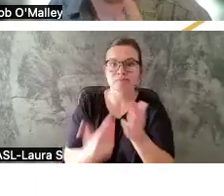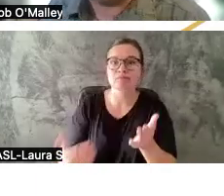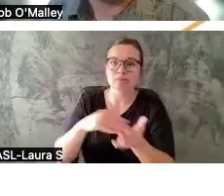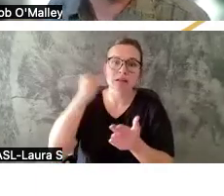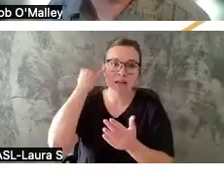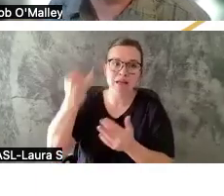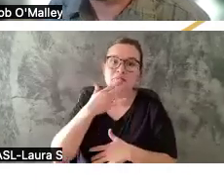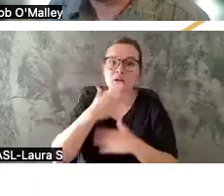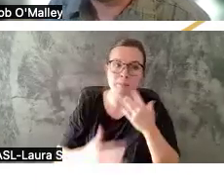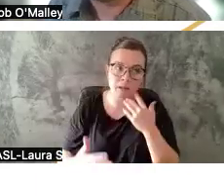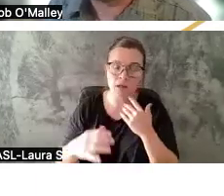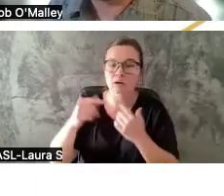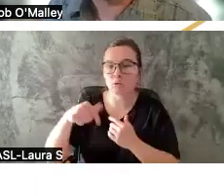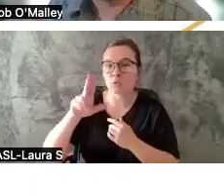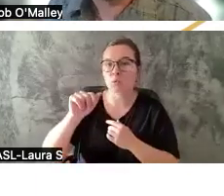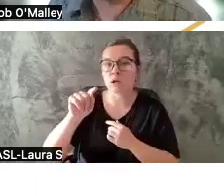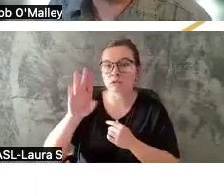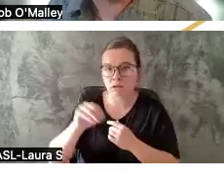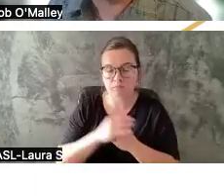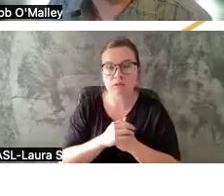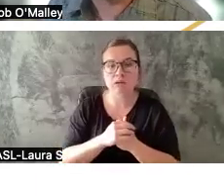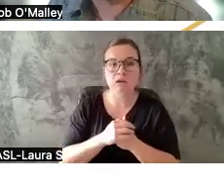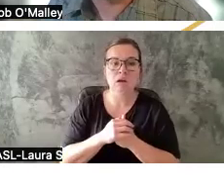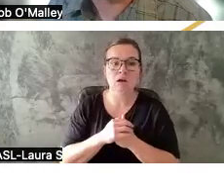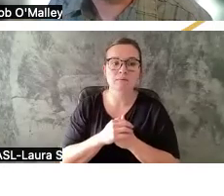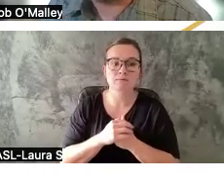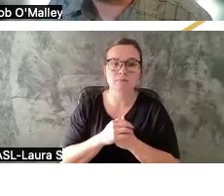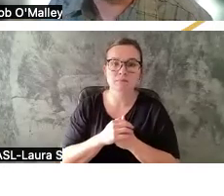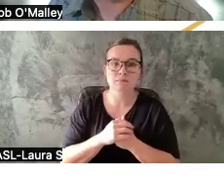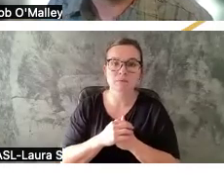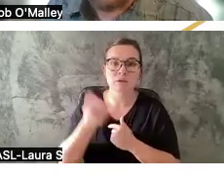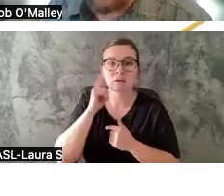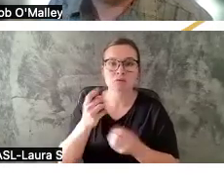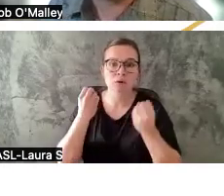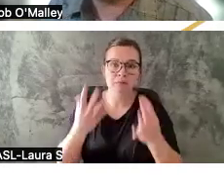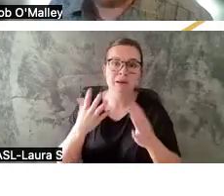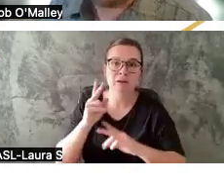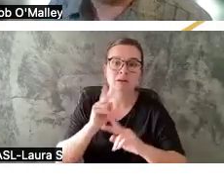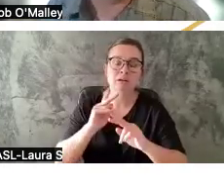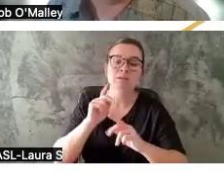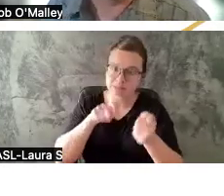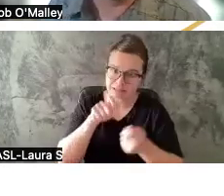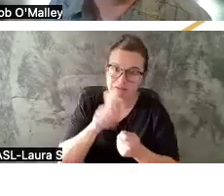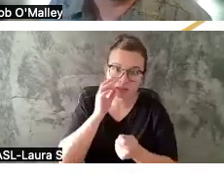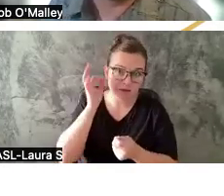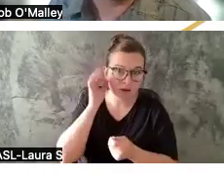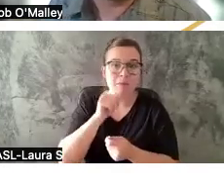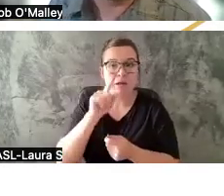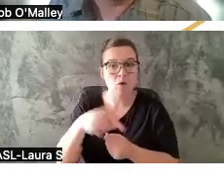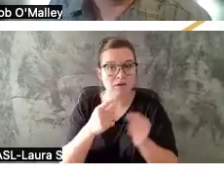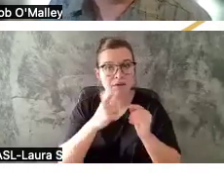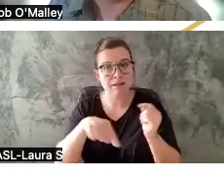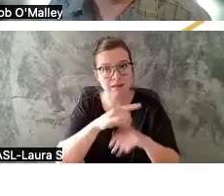blood quantum and that for many particularly indigenous, but not exclusively indigenous